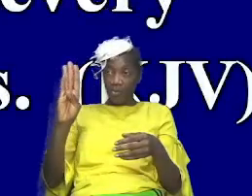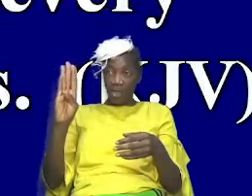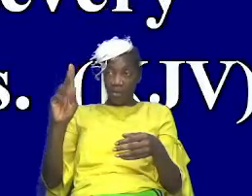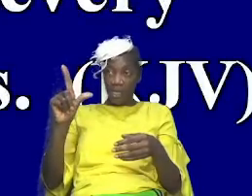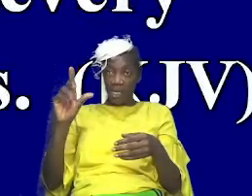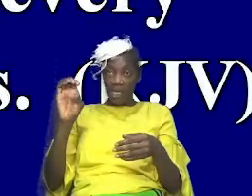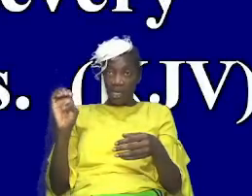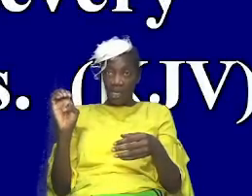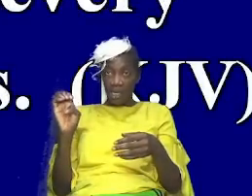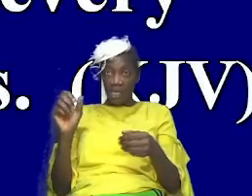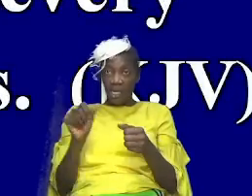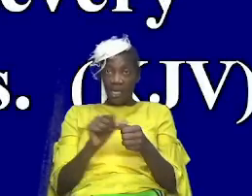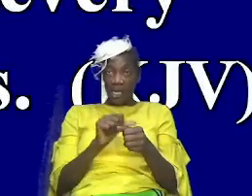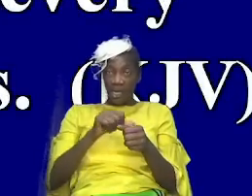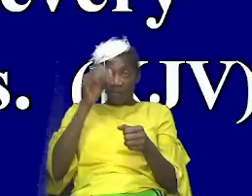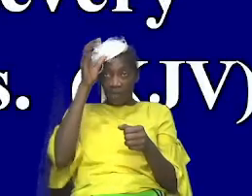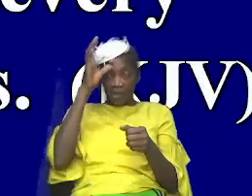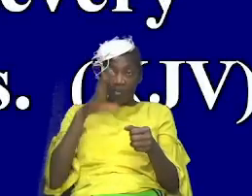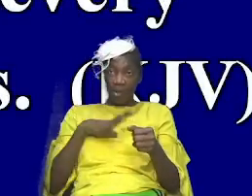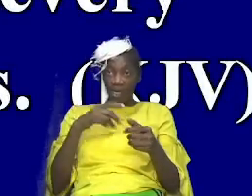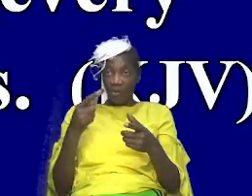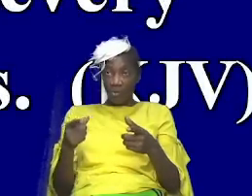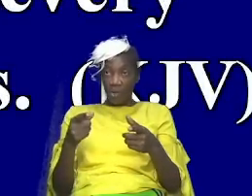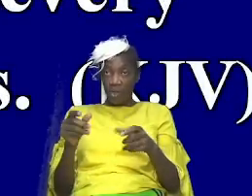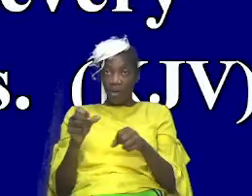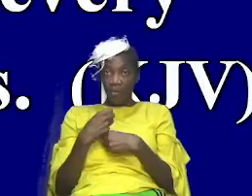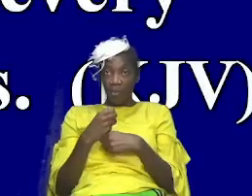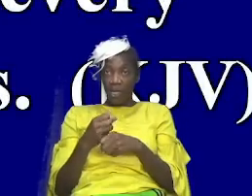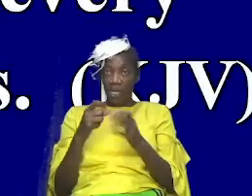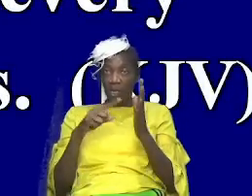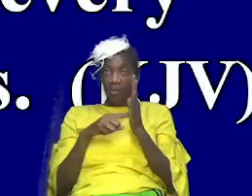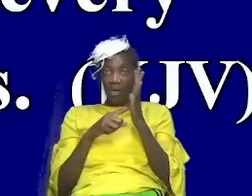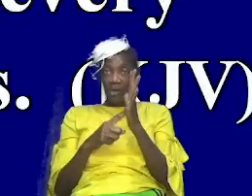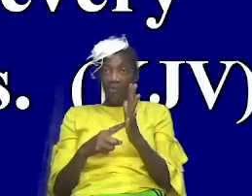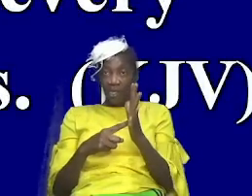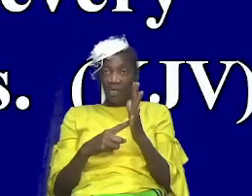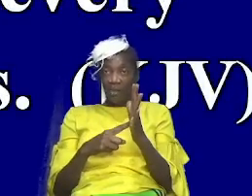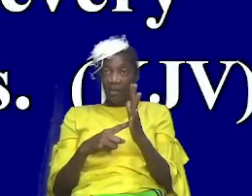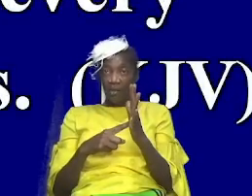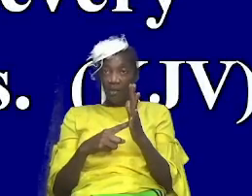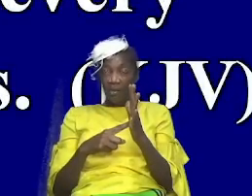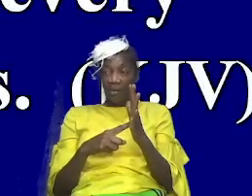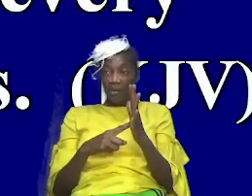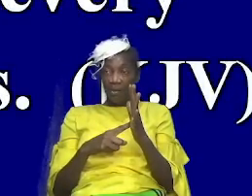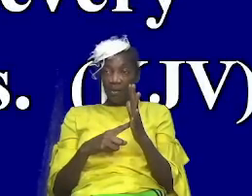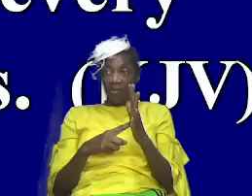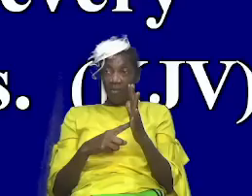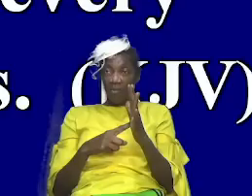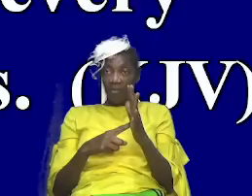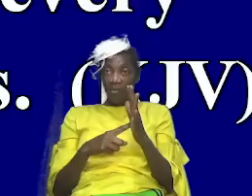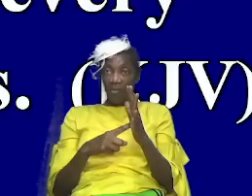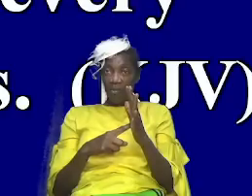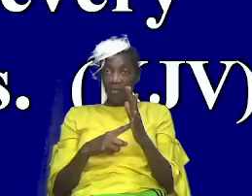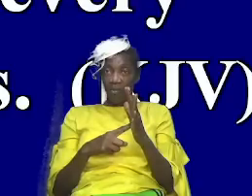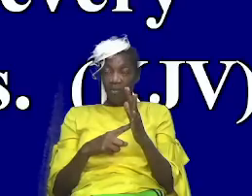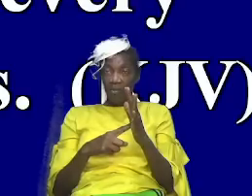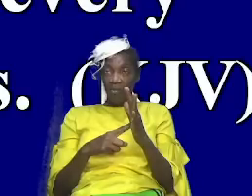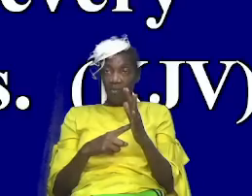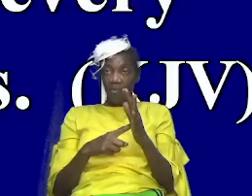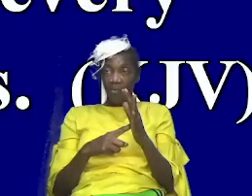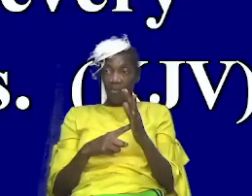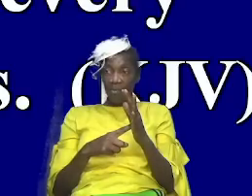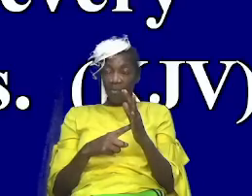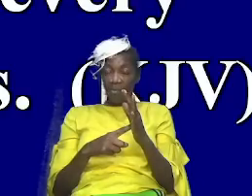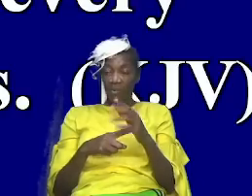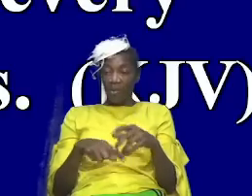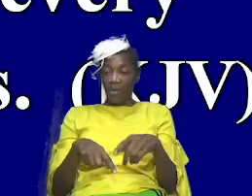him, every man's work shall be made manifest. It comes back to us again, brethren beloved. It